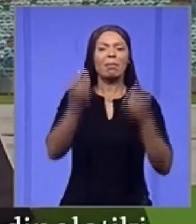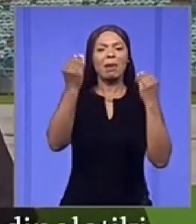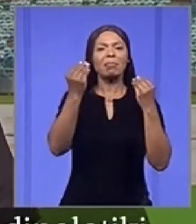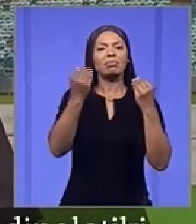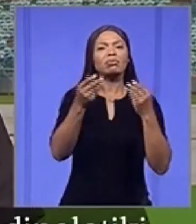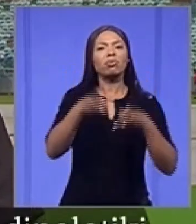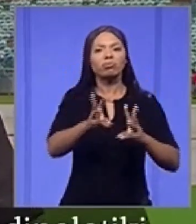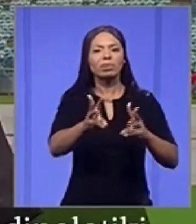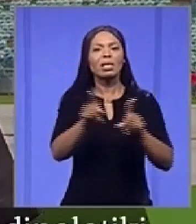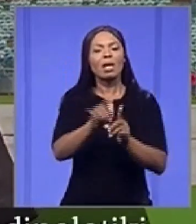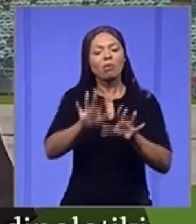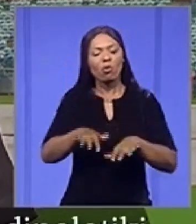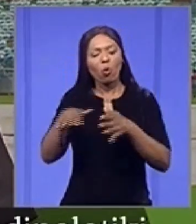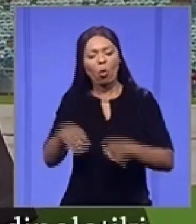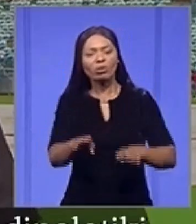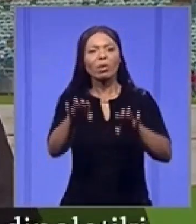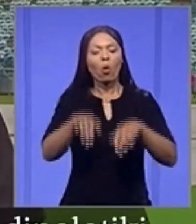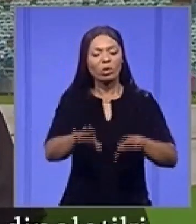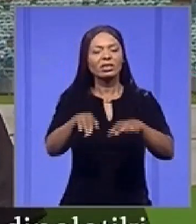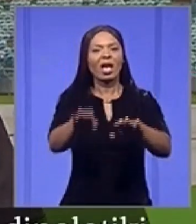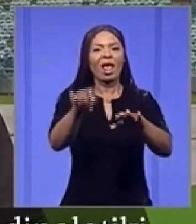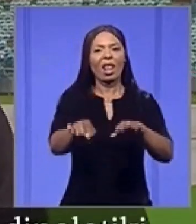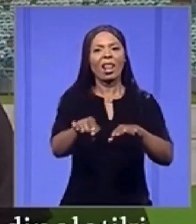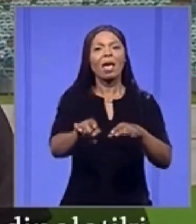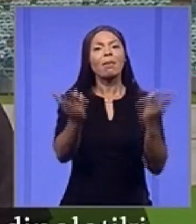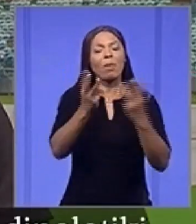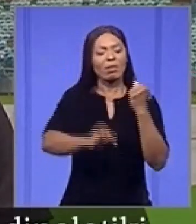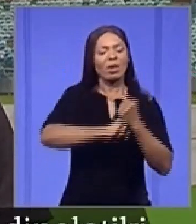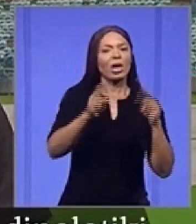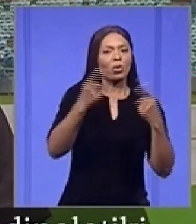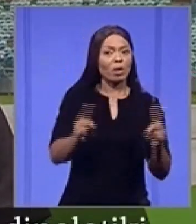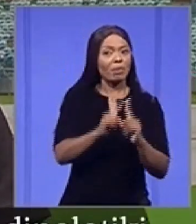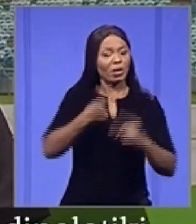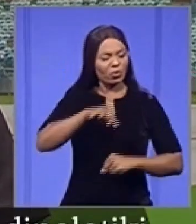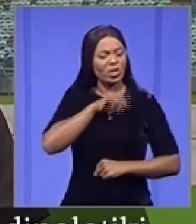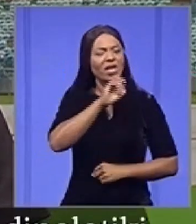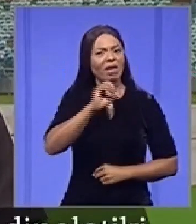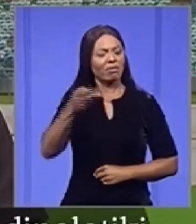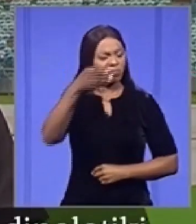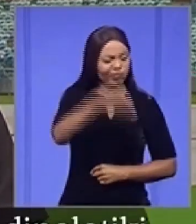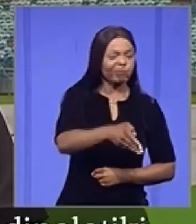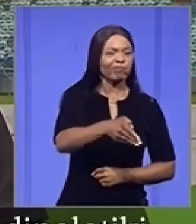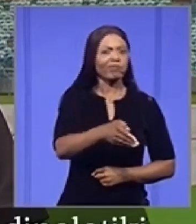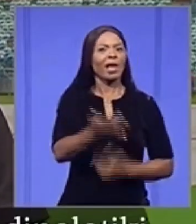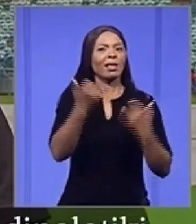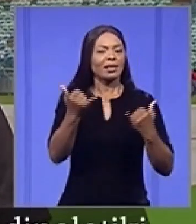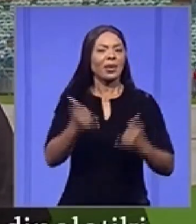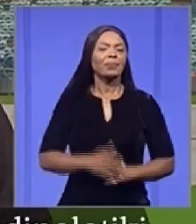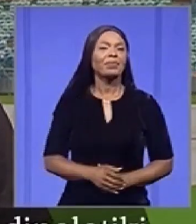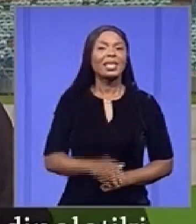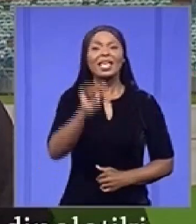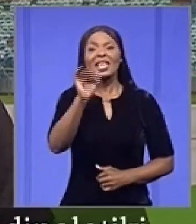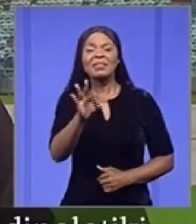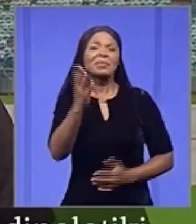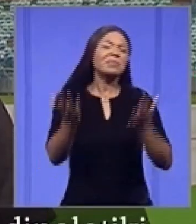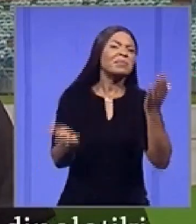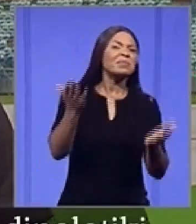coastal province. KwaZulu-Natal were here and we want the EFF to come here. So there's no way, if you are